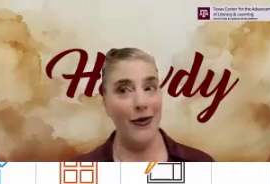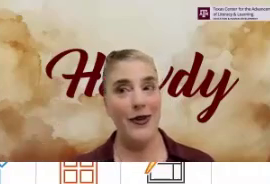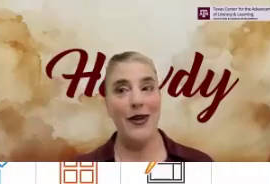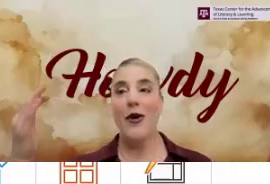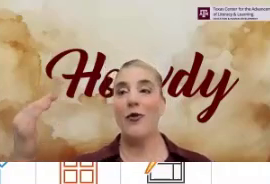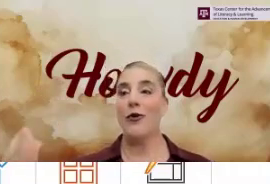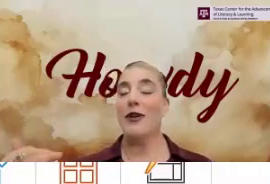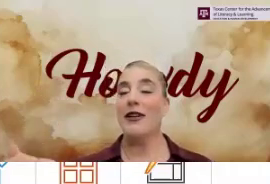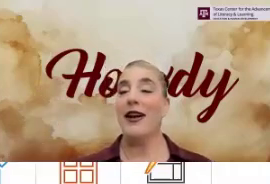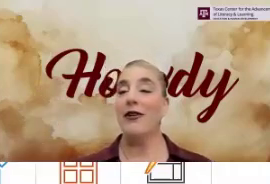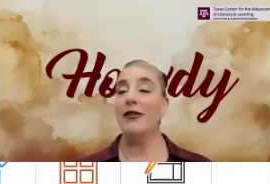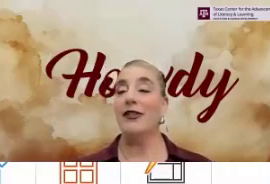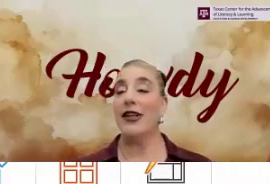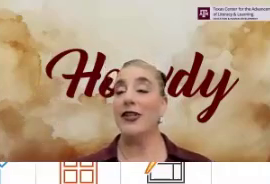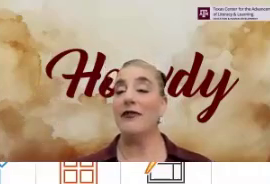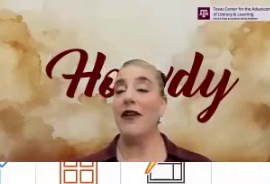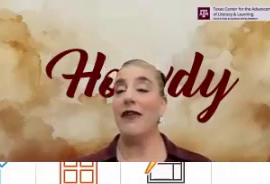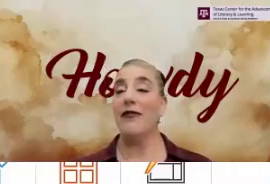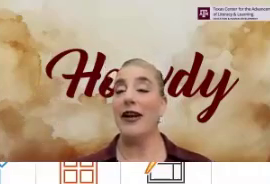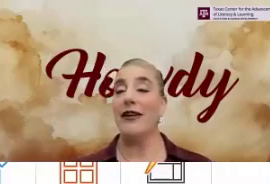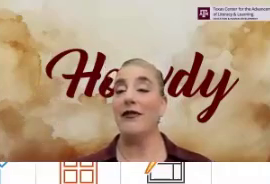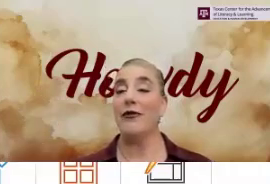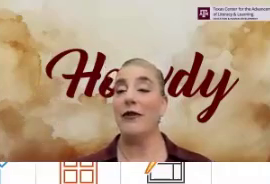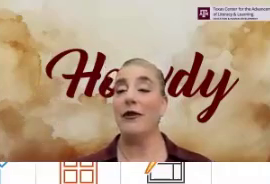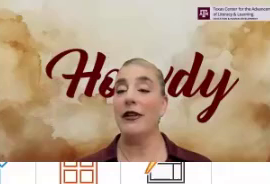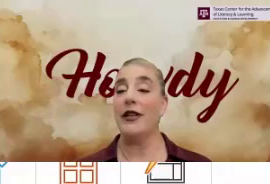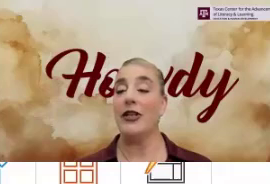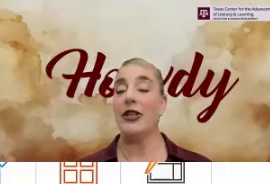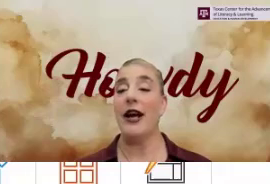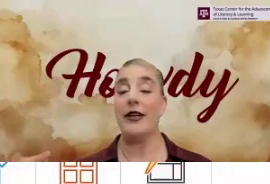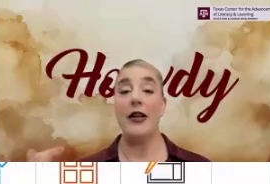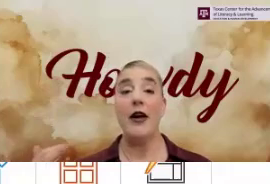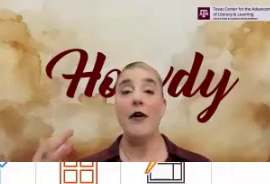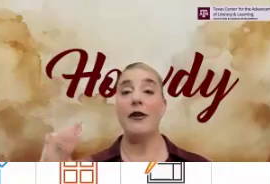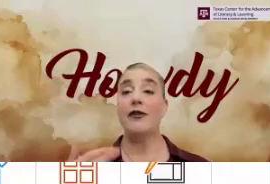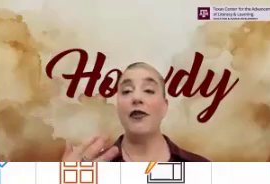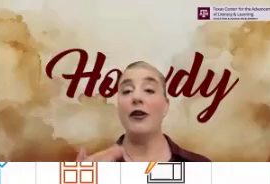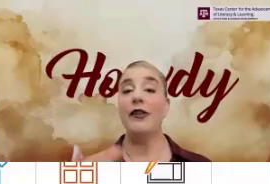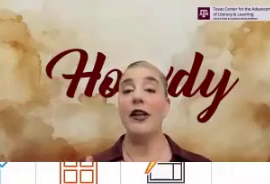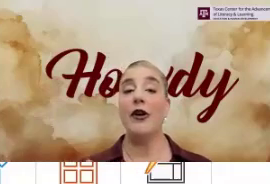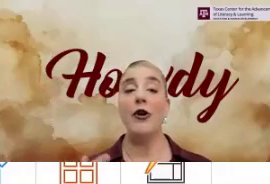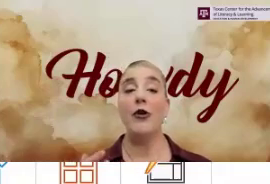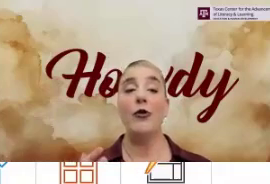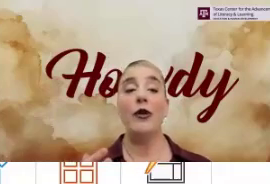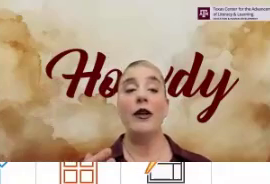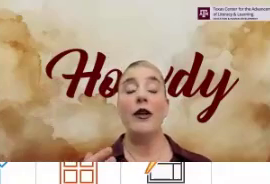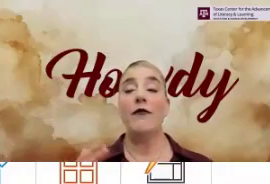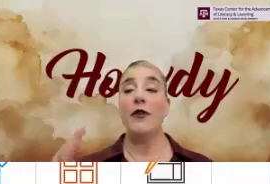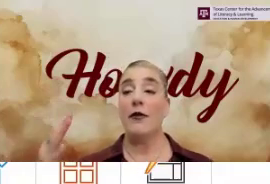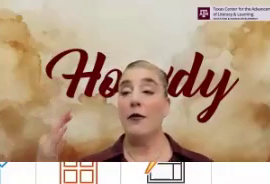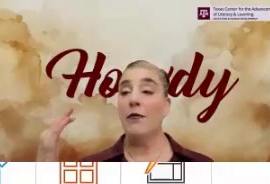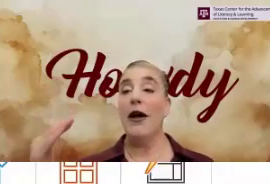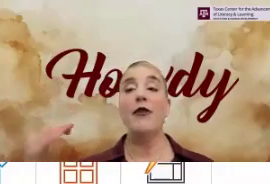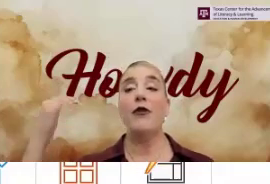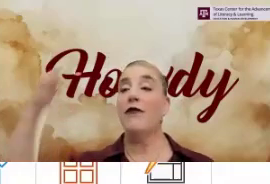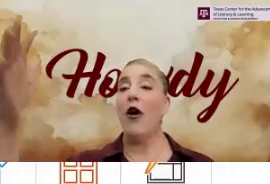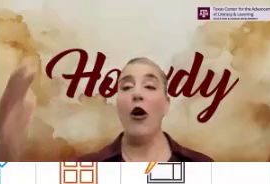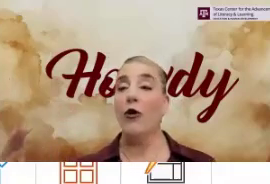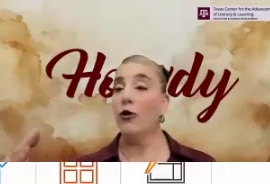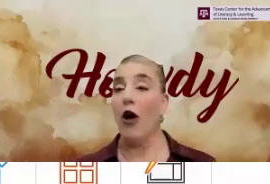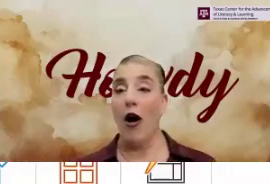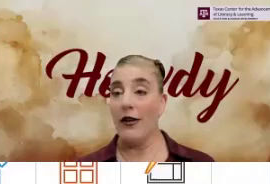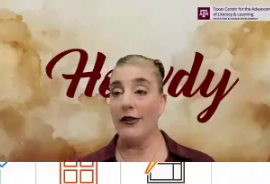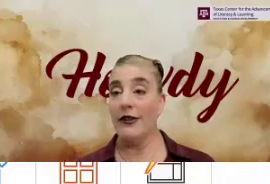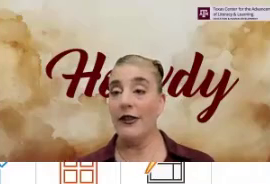right now, we're being held to Section 508 of the Rehabilitation Act. But as far as I know, the mother